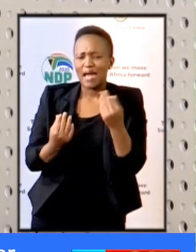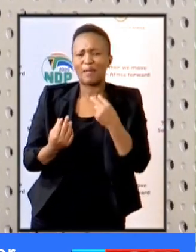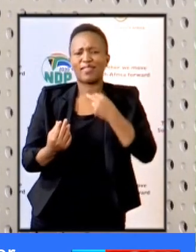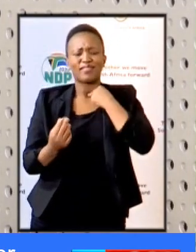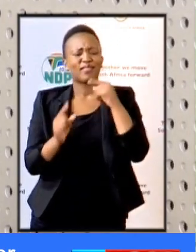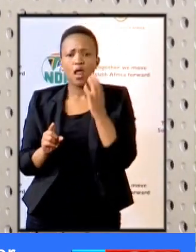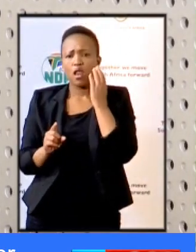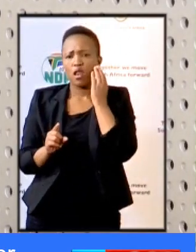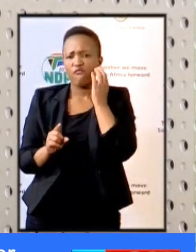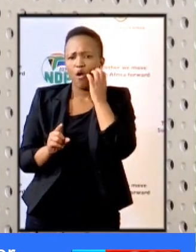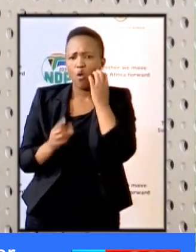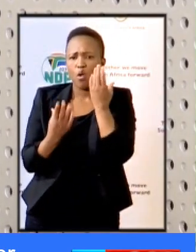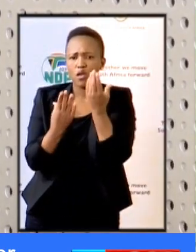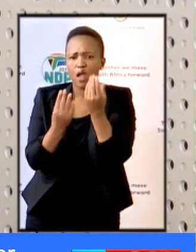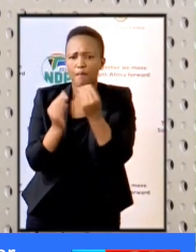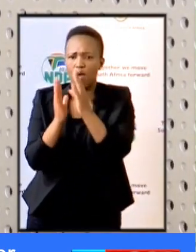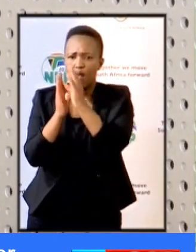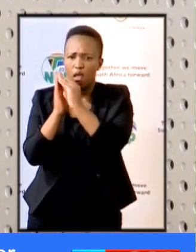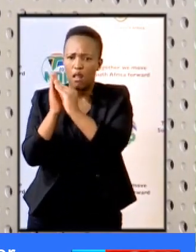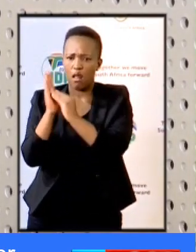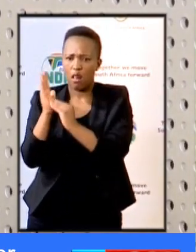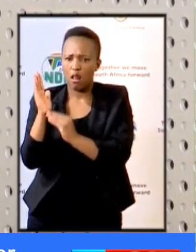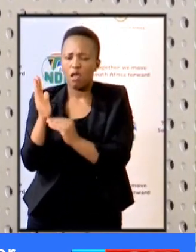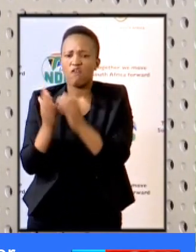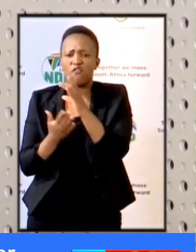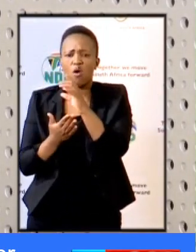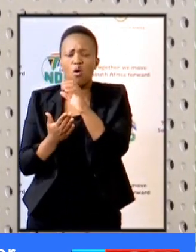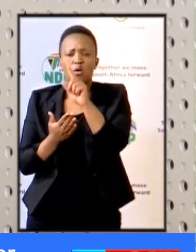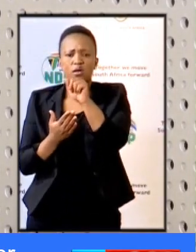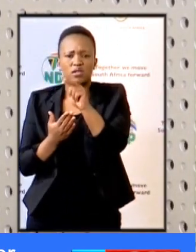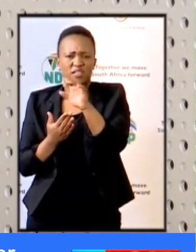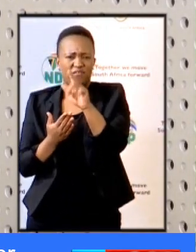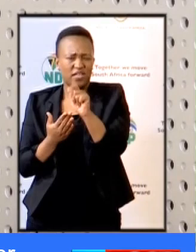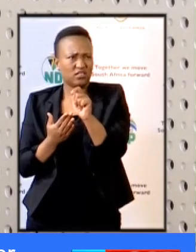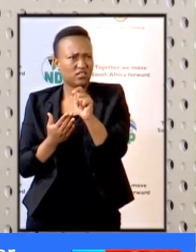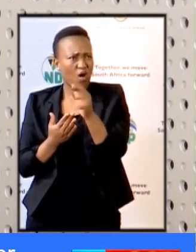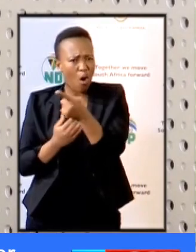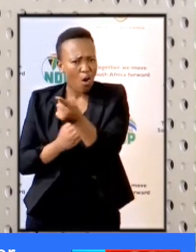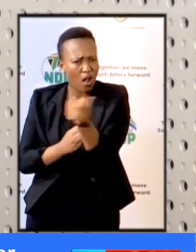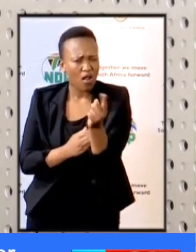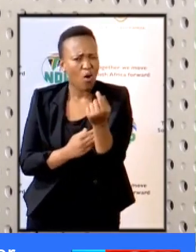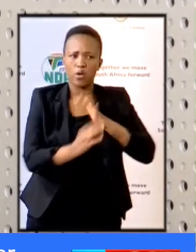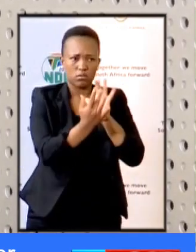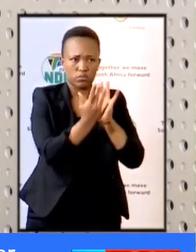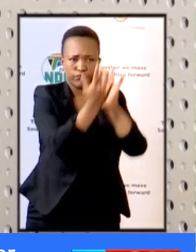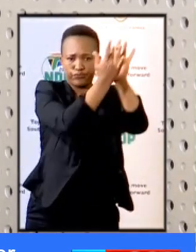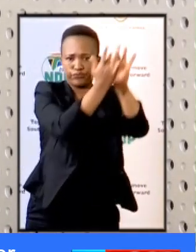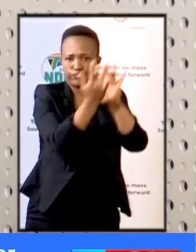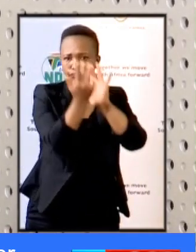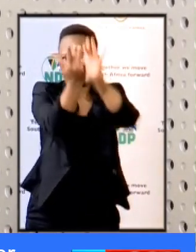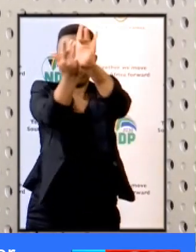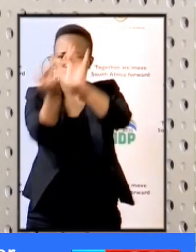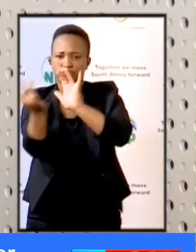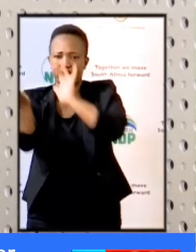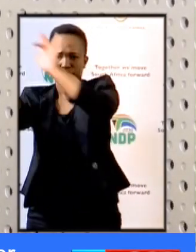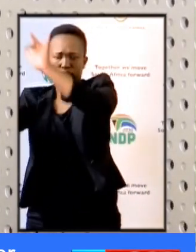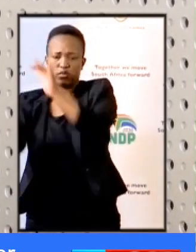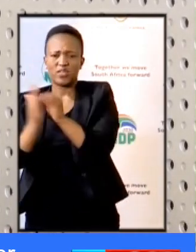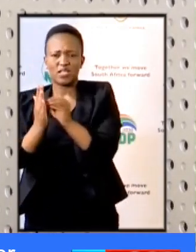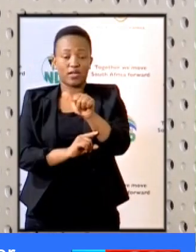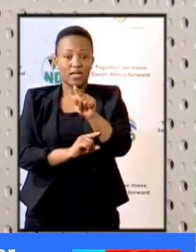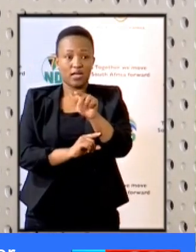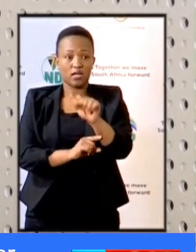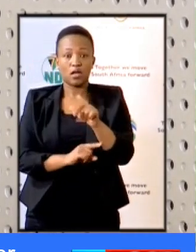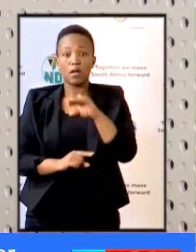them easily. Of TVET college students, I think it's that we are able to be in touch with our